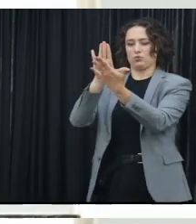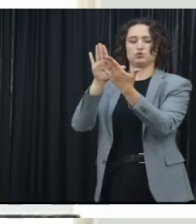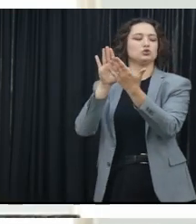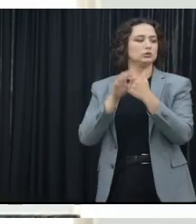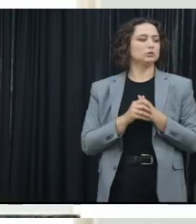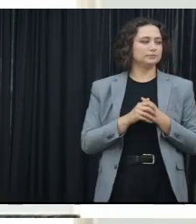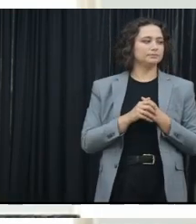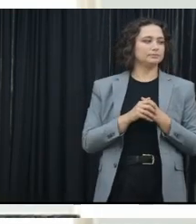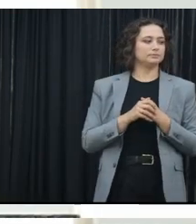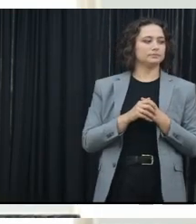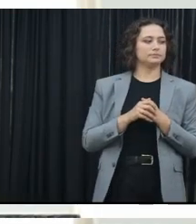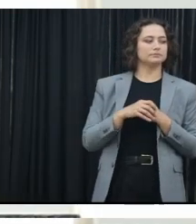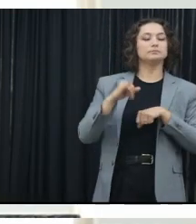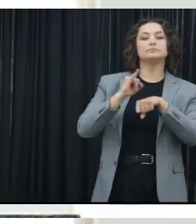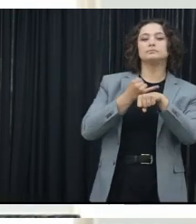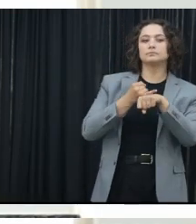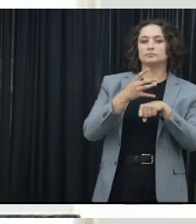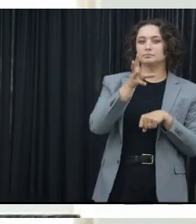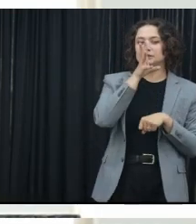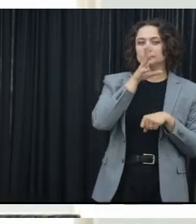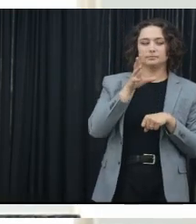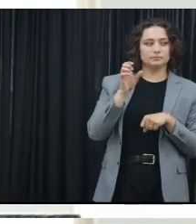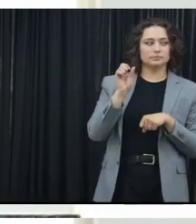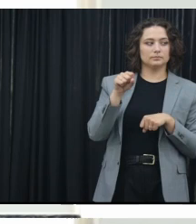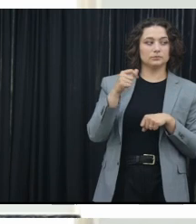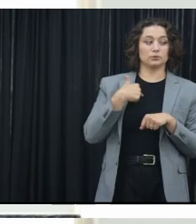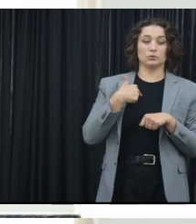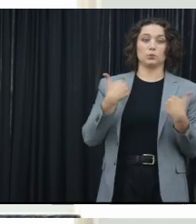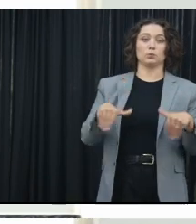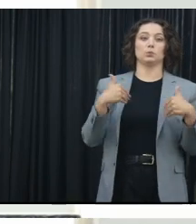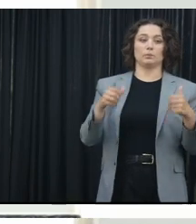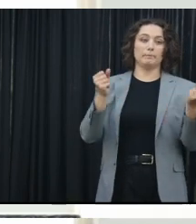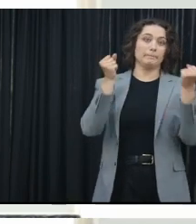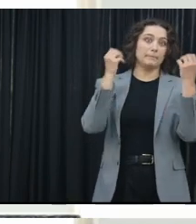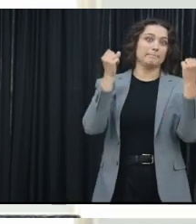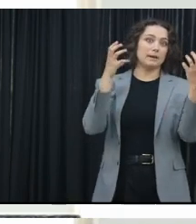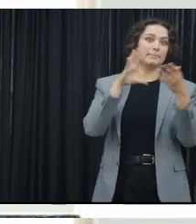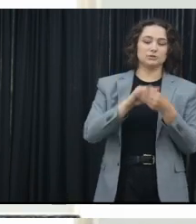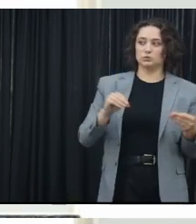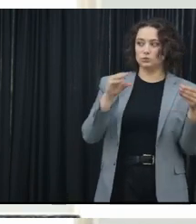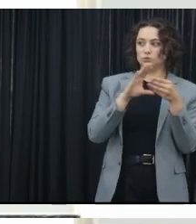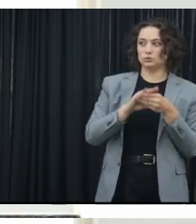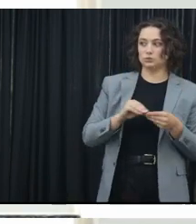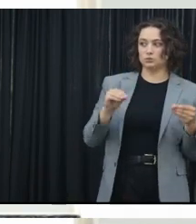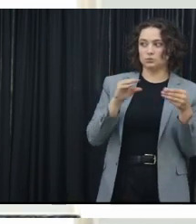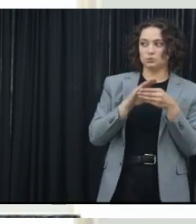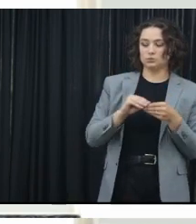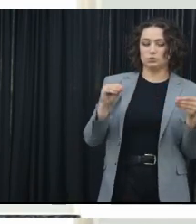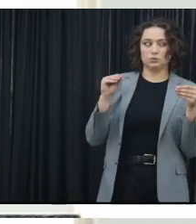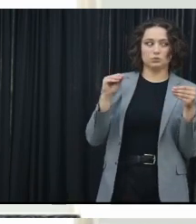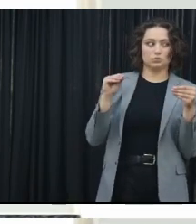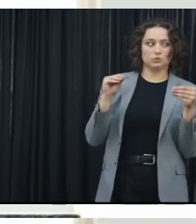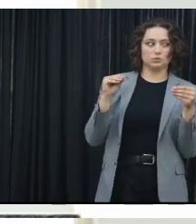Thank you, Tyra. This is Jill speaking. I have many, many stories, but just recently, my husband and I went and